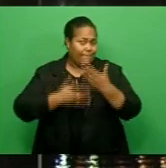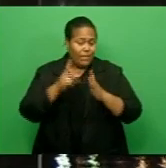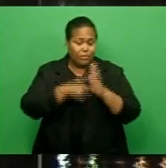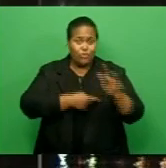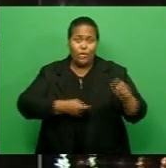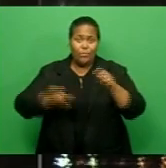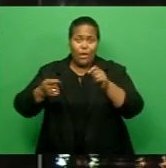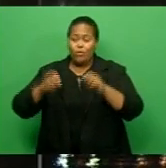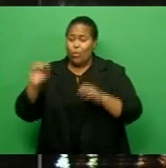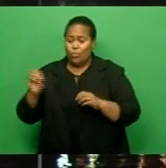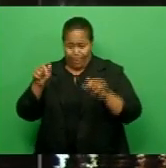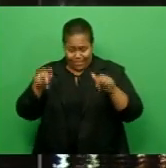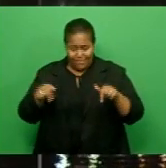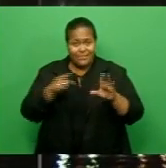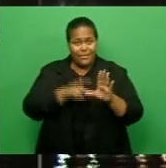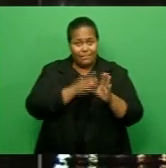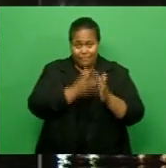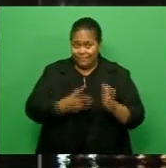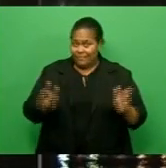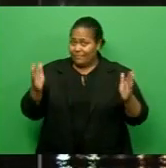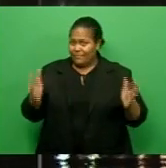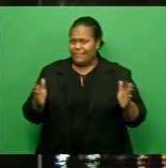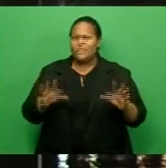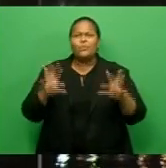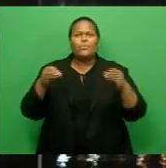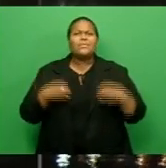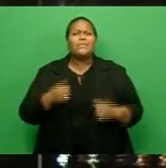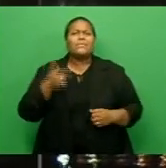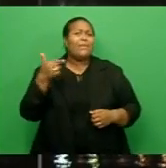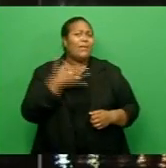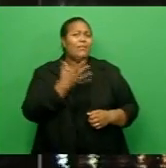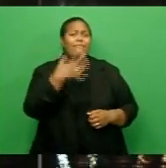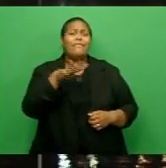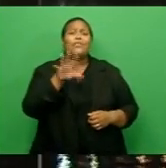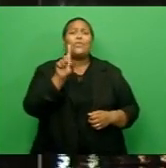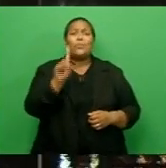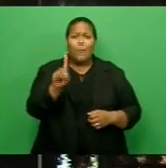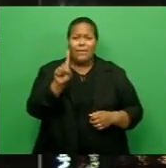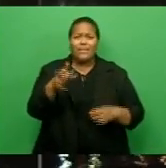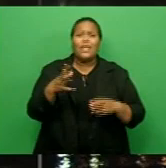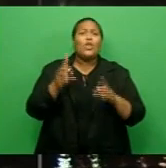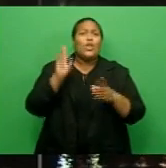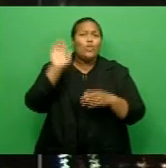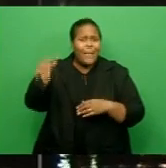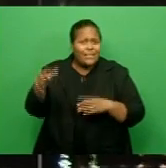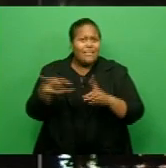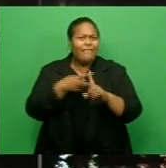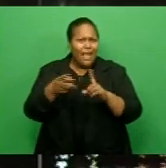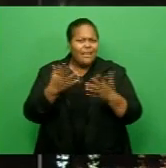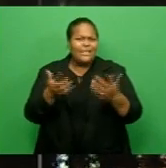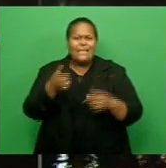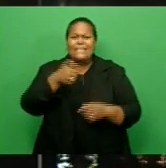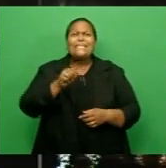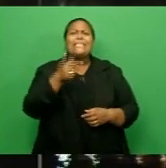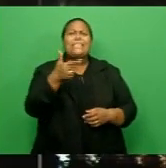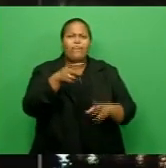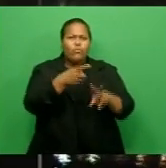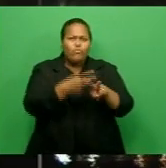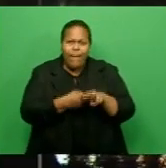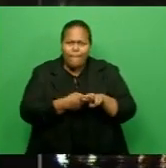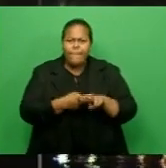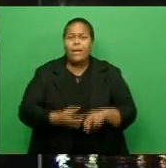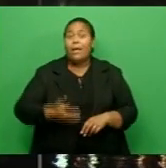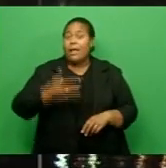October this year, it received 751 domestic violence cases, 67 rape cases,